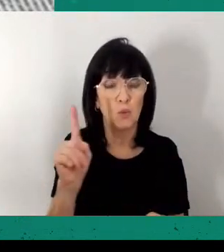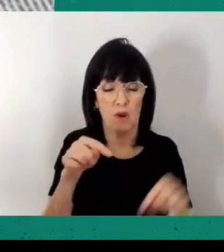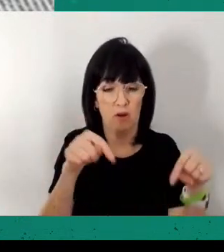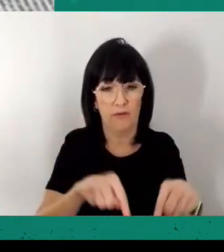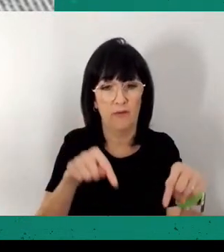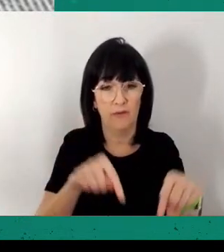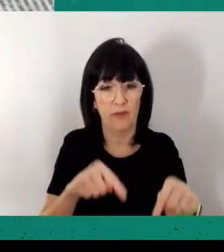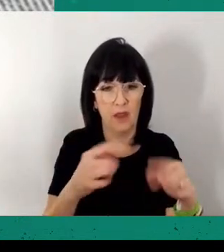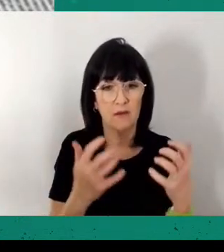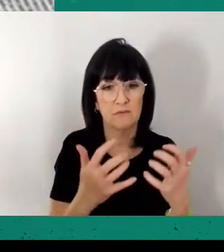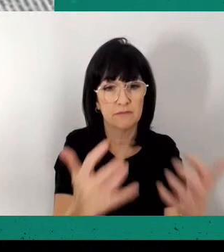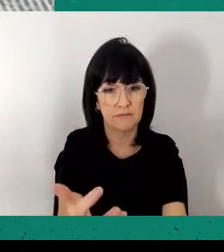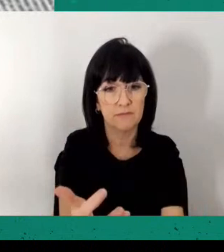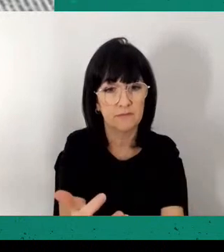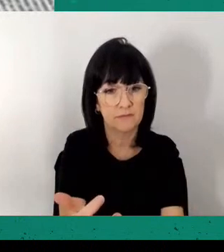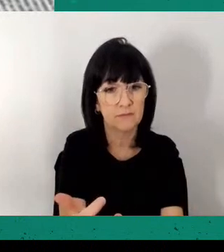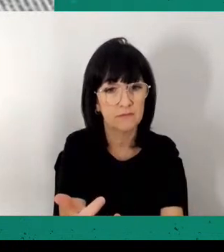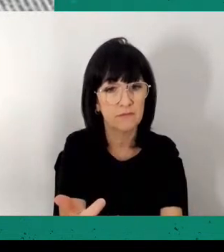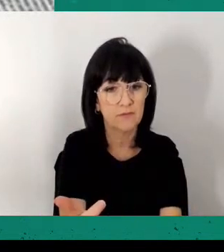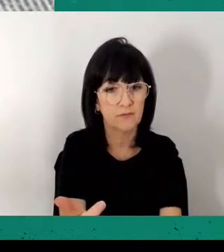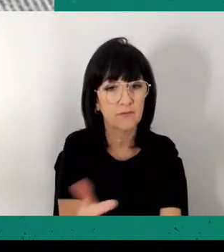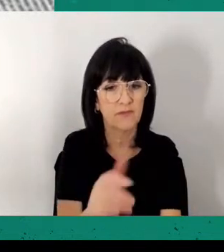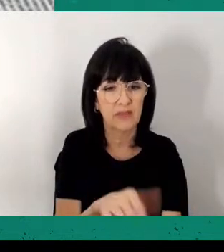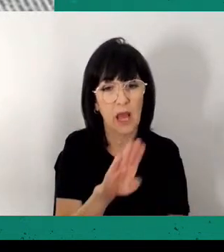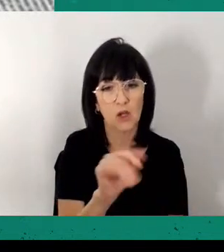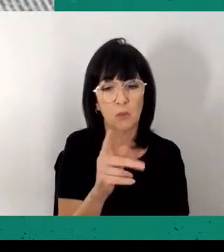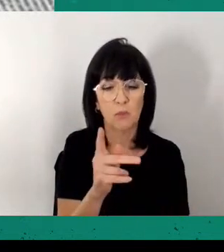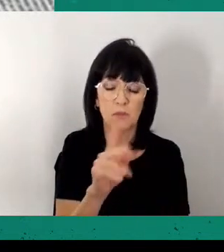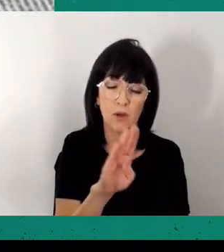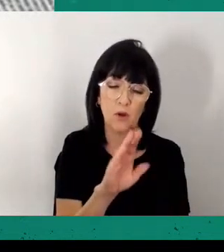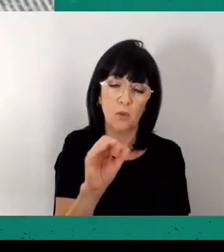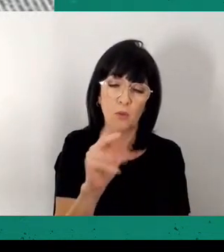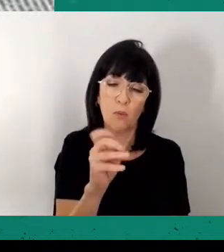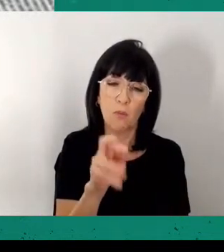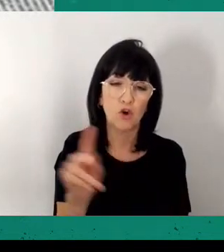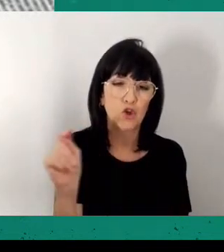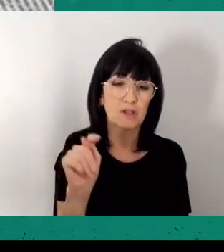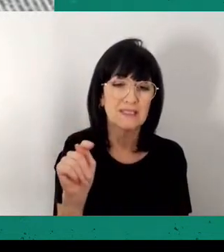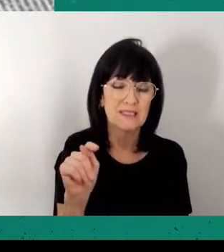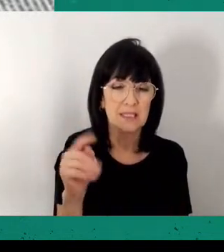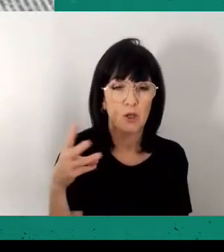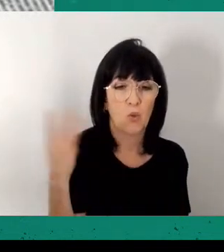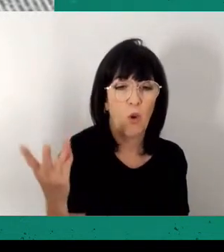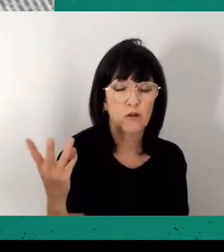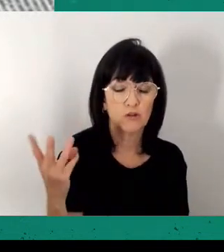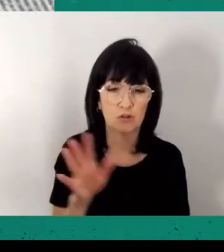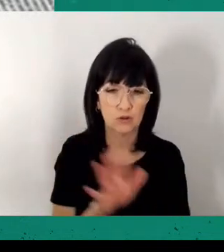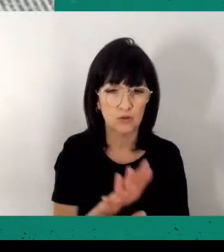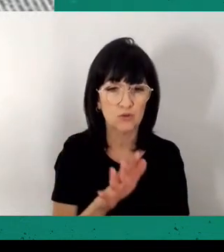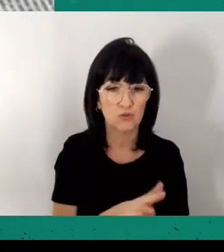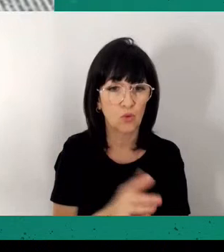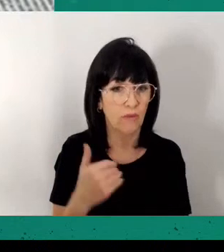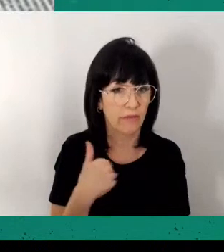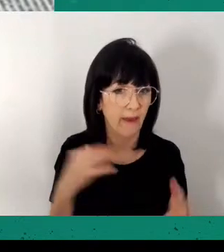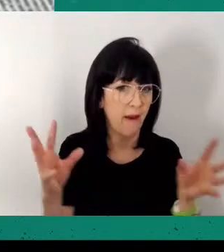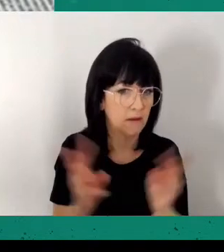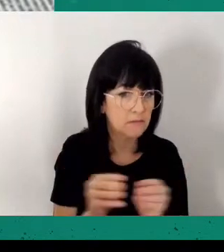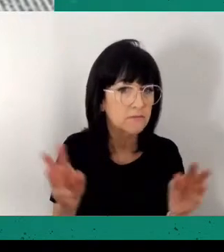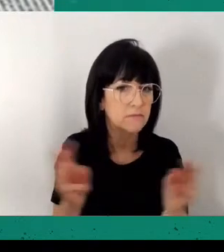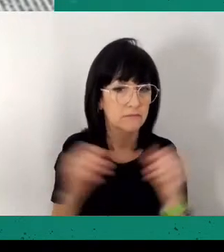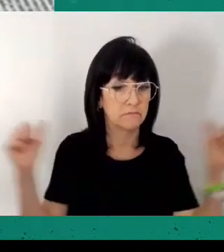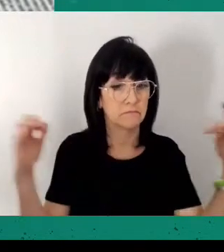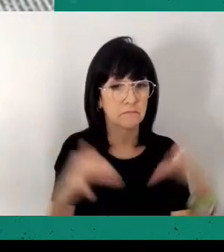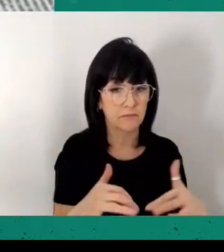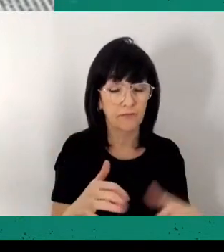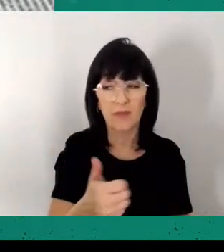Booker T. Washington School and have their conventions there. All the other schools were